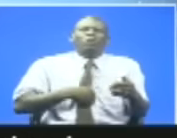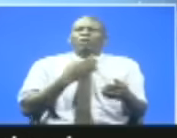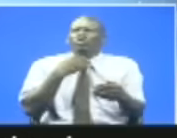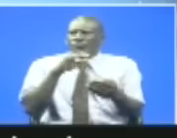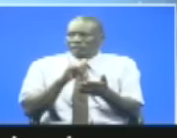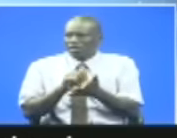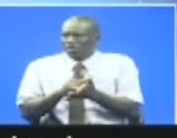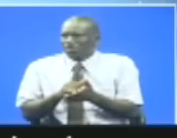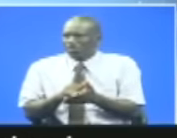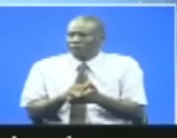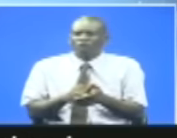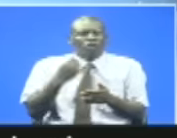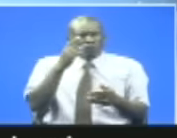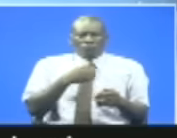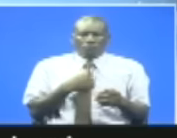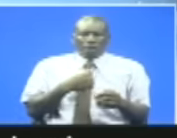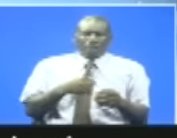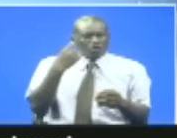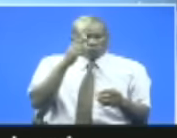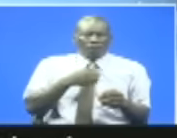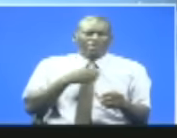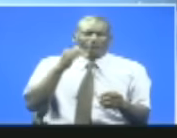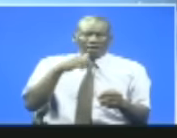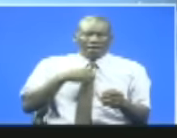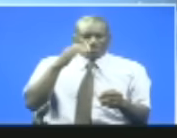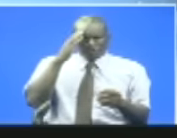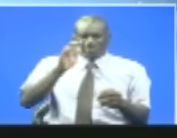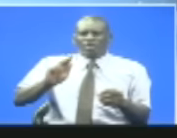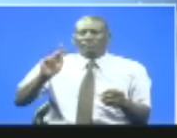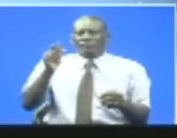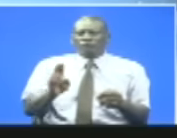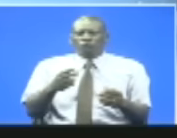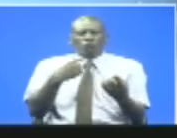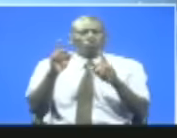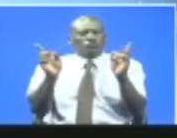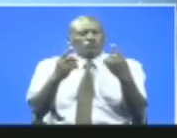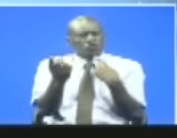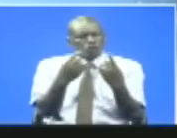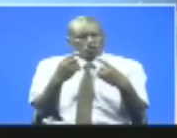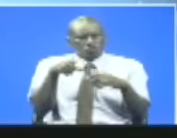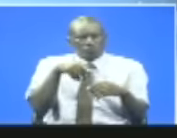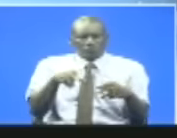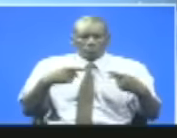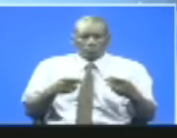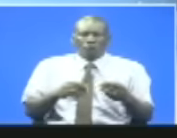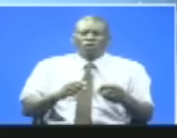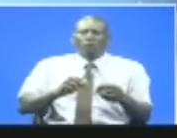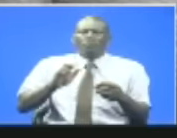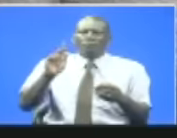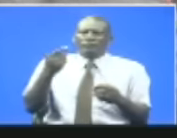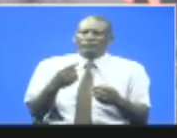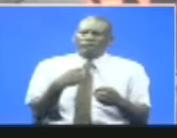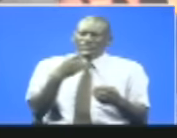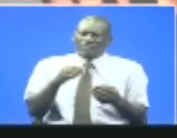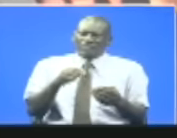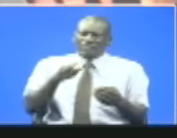that, for me, I think the president was not even speaking to his base. The president, unless we are saying base